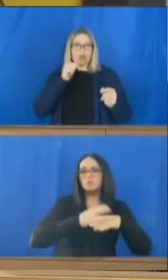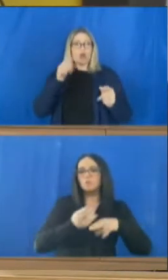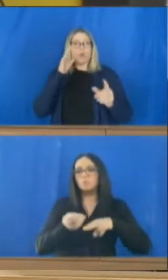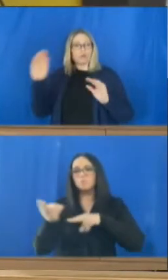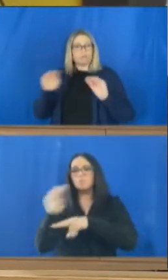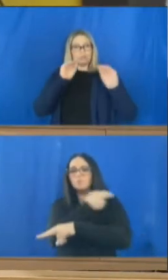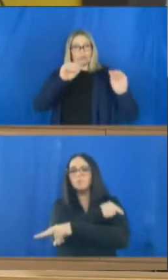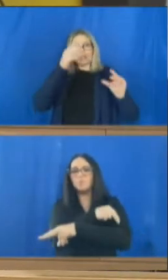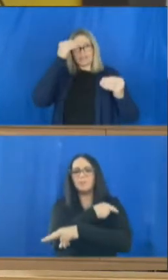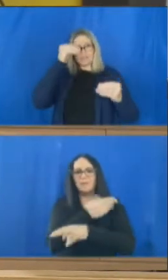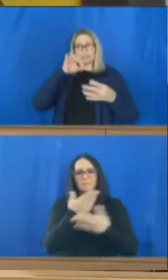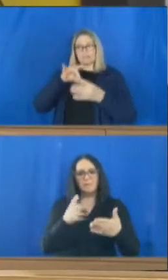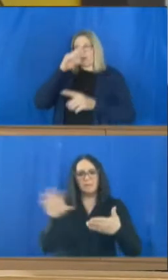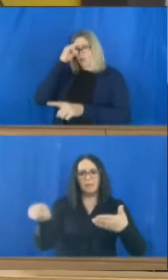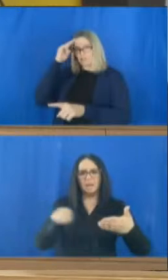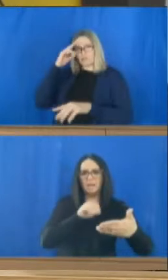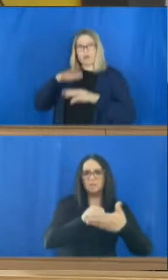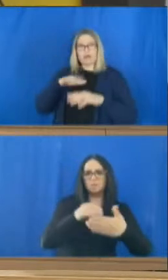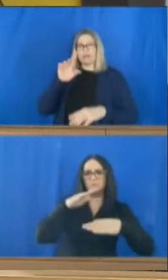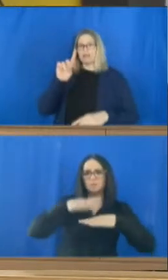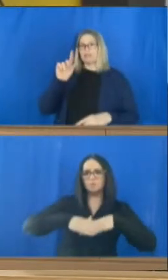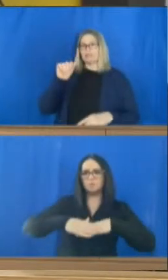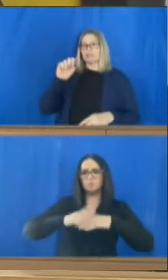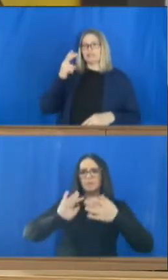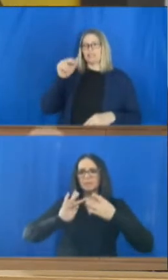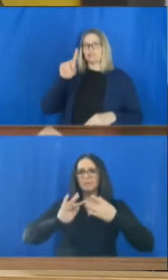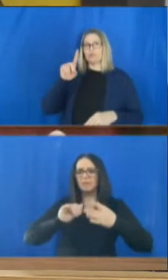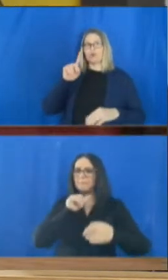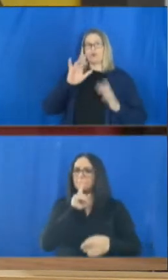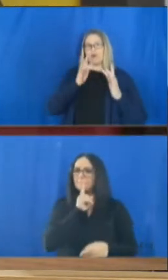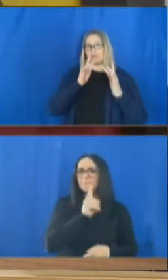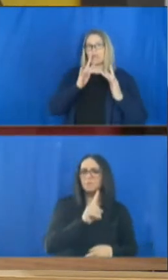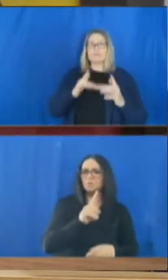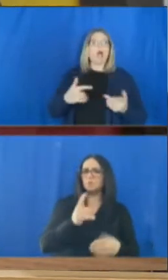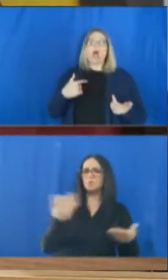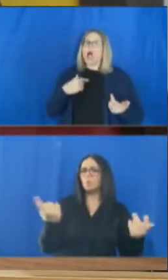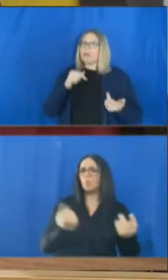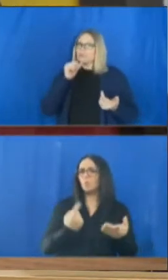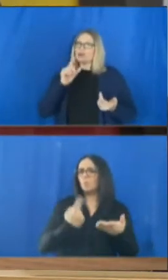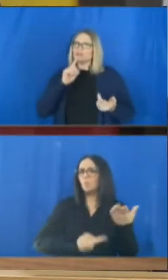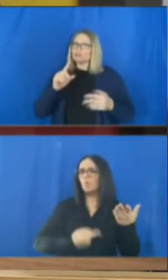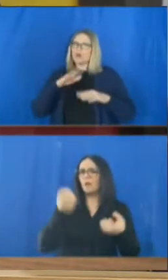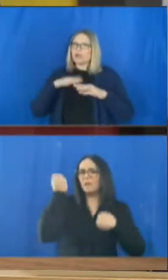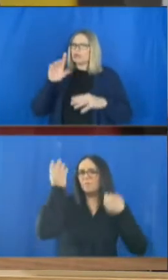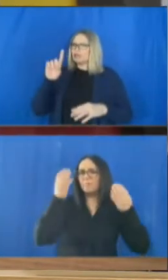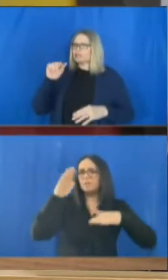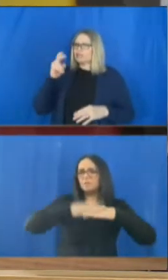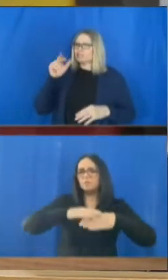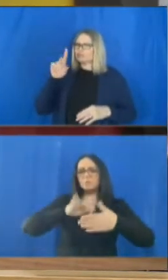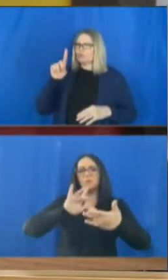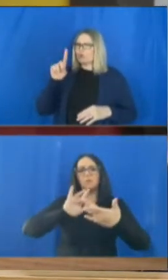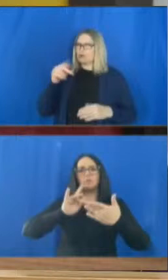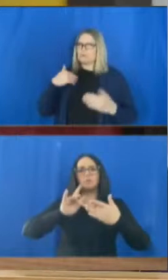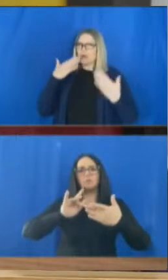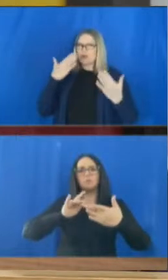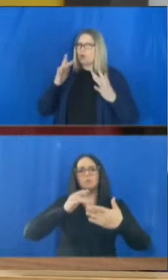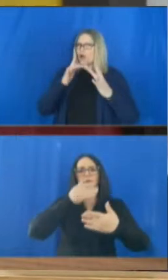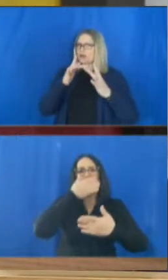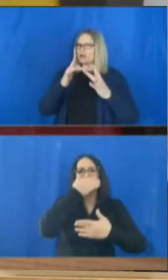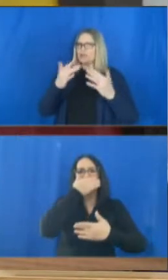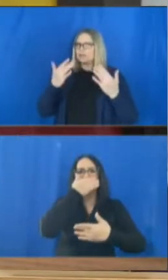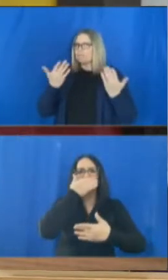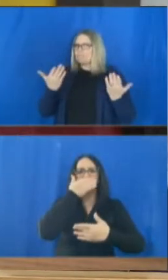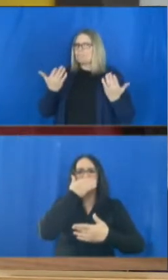the daily hospital new admissions is really an important indicator. It is a lagging indicator, but we won't have